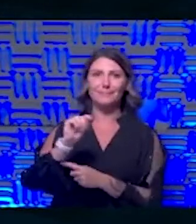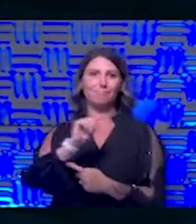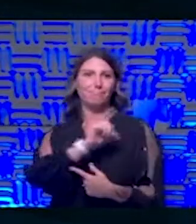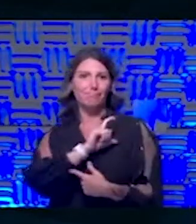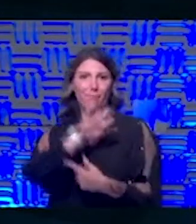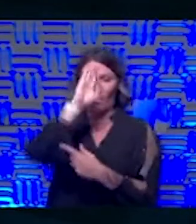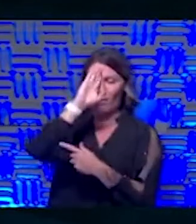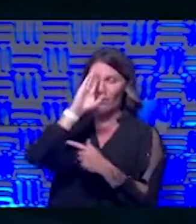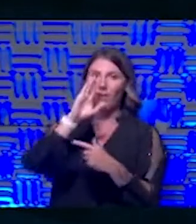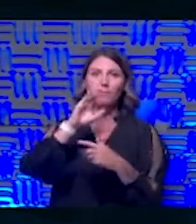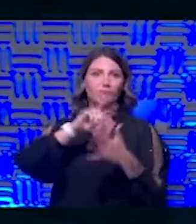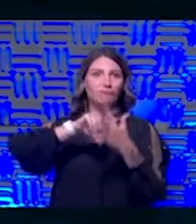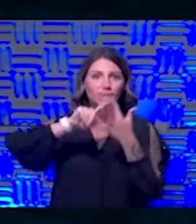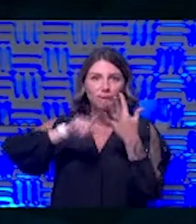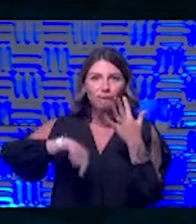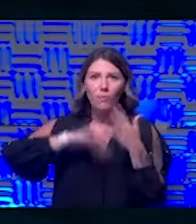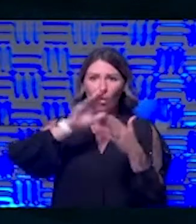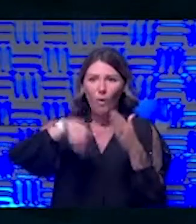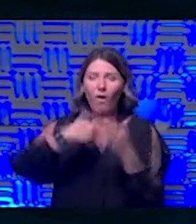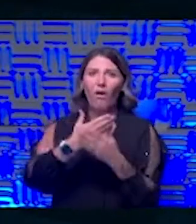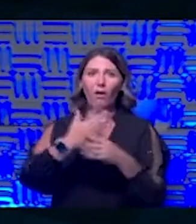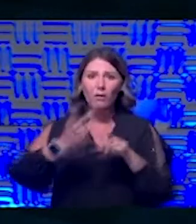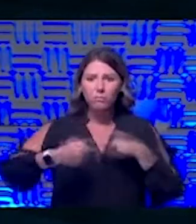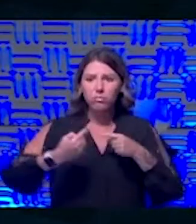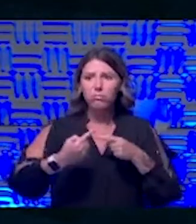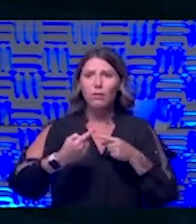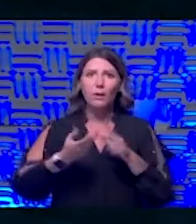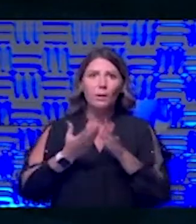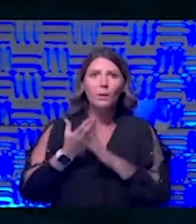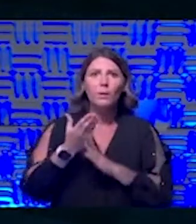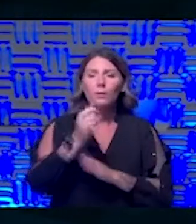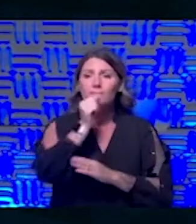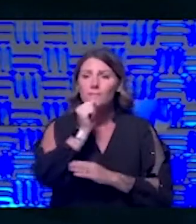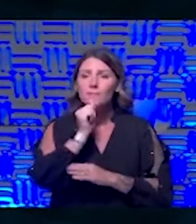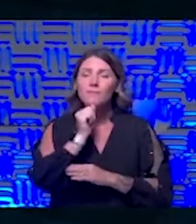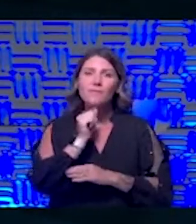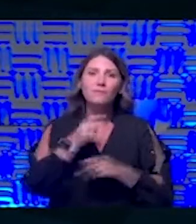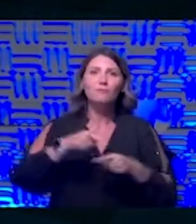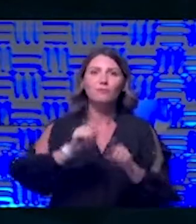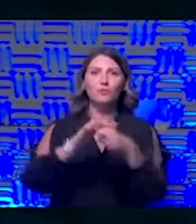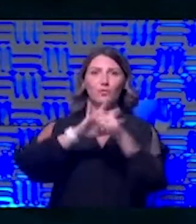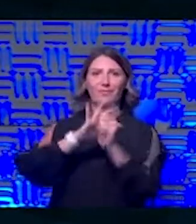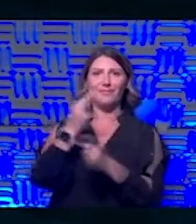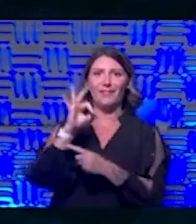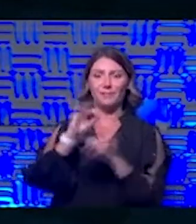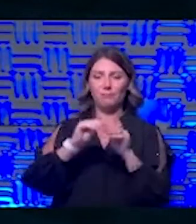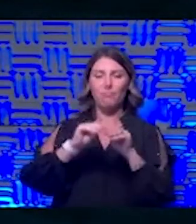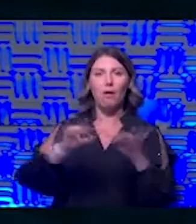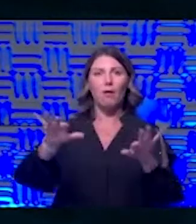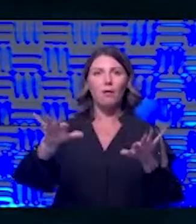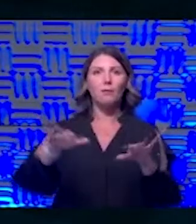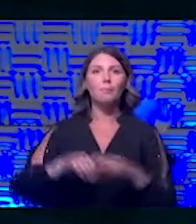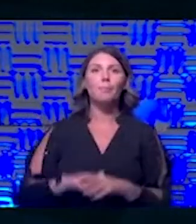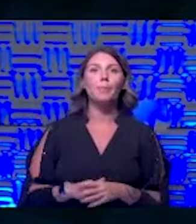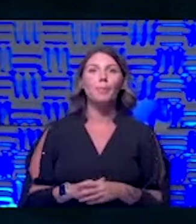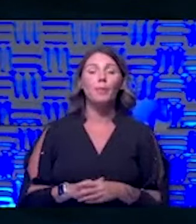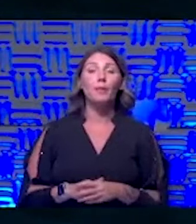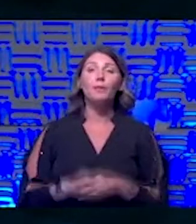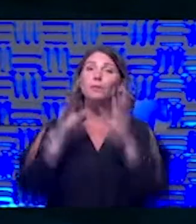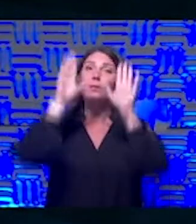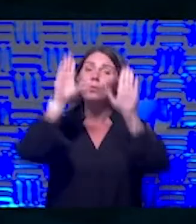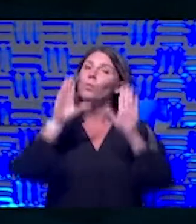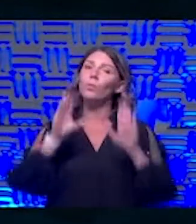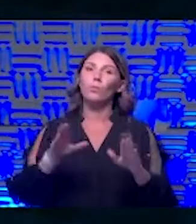getting put through the ringer while trying to manage the COVID outbreak. So it was really a great